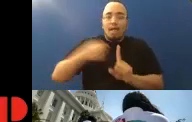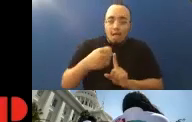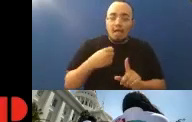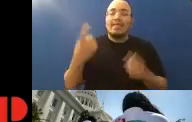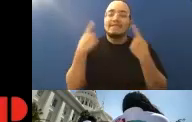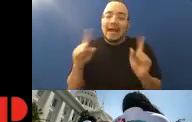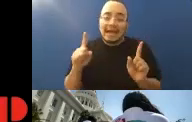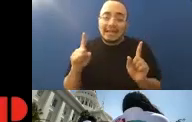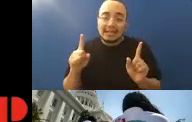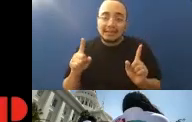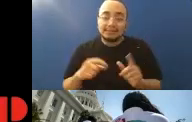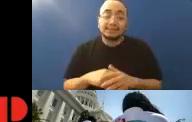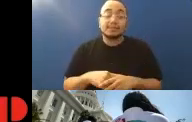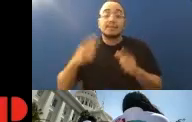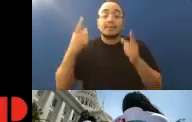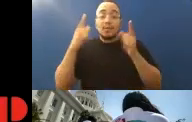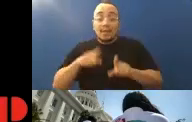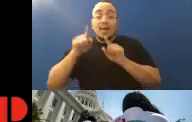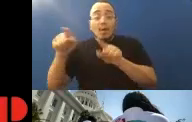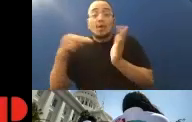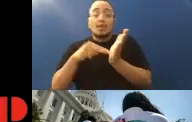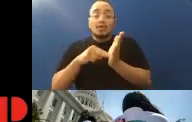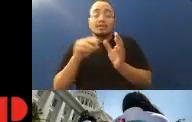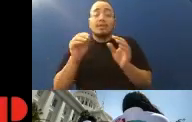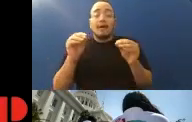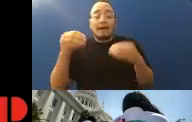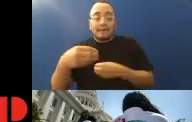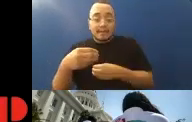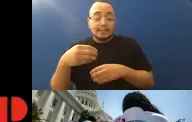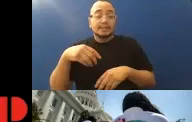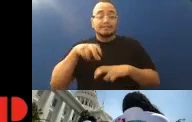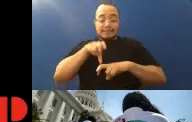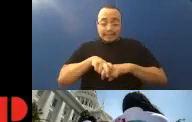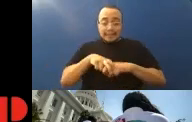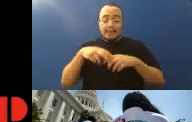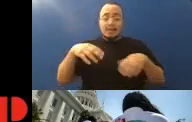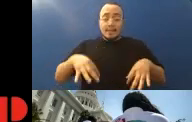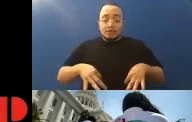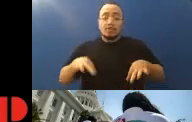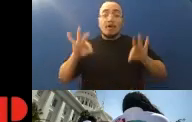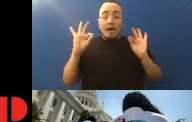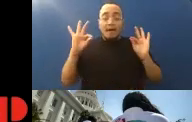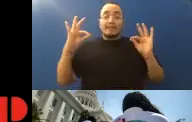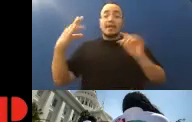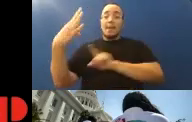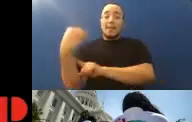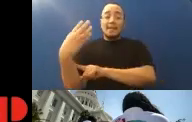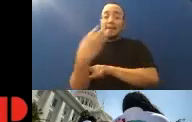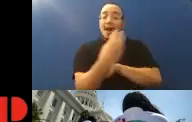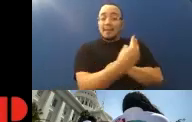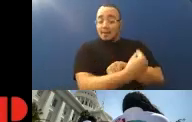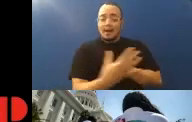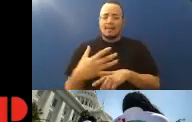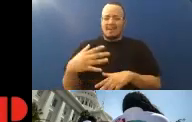hear flashes, and the cop is also pulling down my shirt too. She's like, oh, keep steady so I could take a